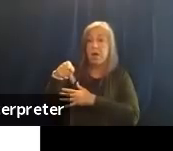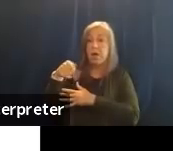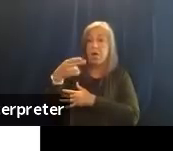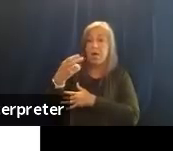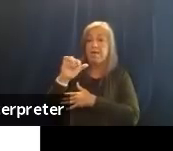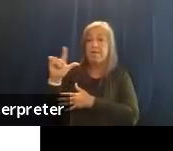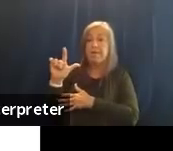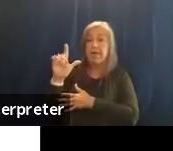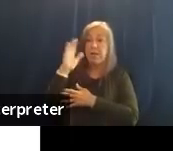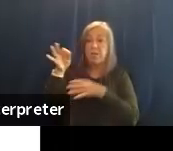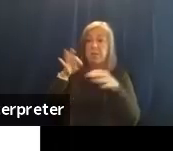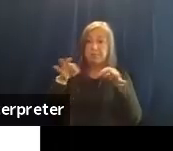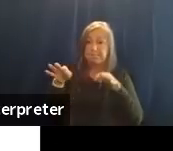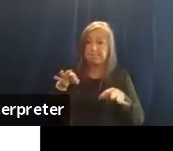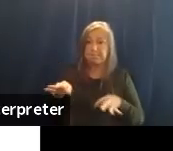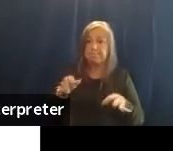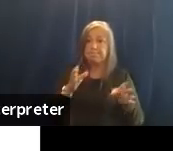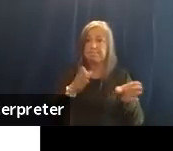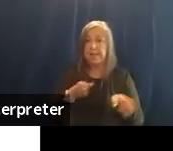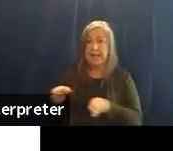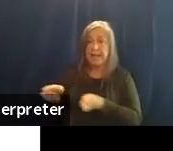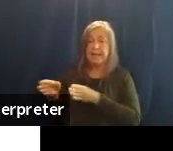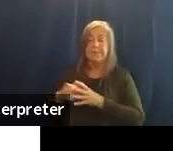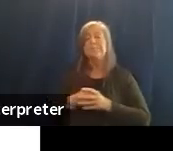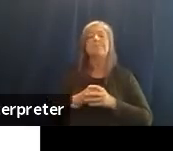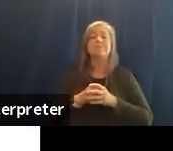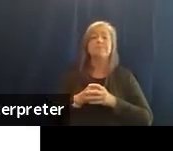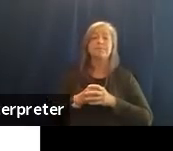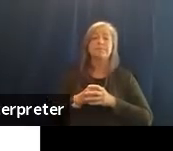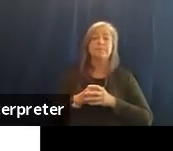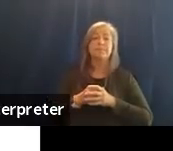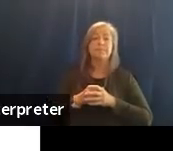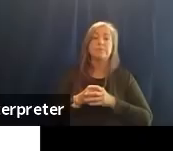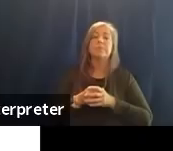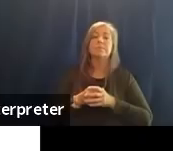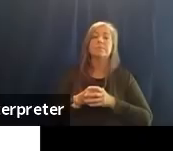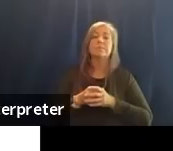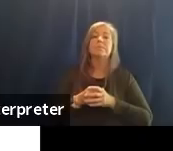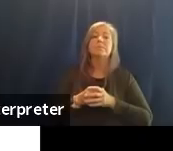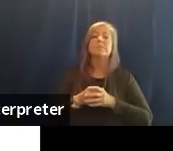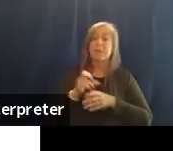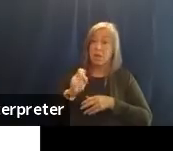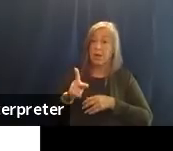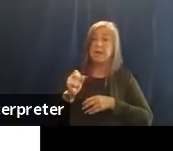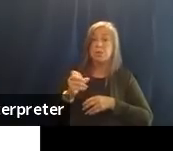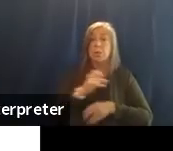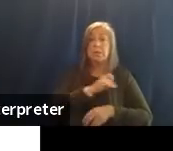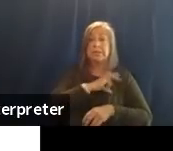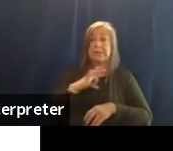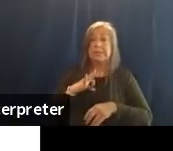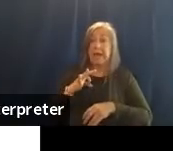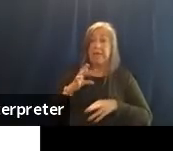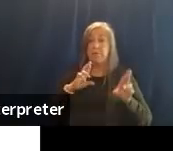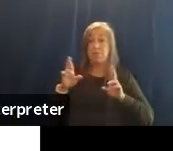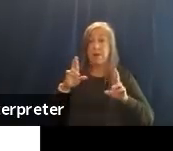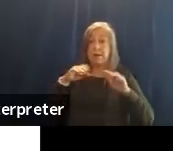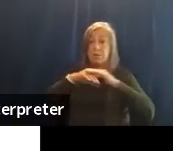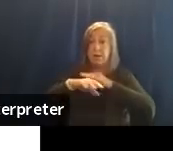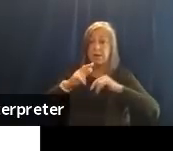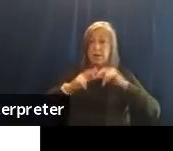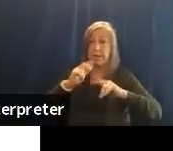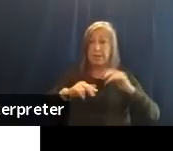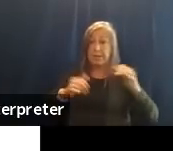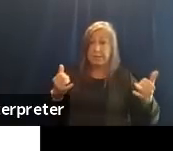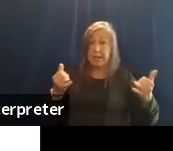So as staff and community are arriving at our schools, the first thing they're probably going to notice is we're going to have some signs out front